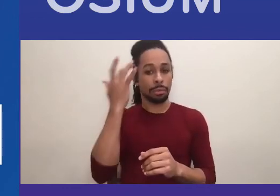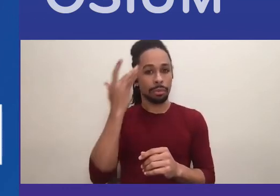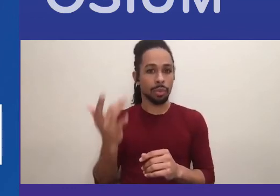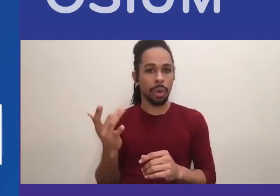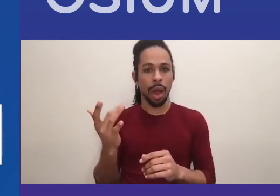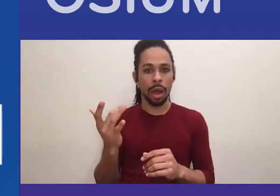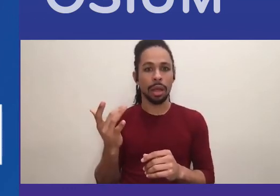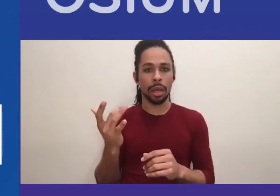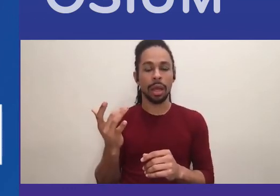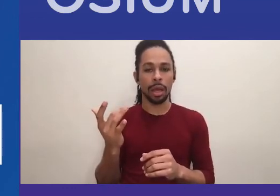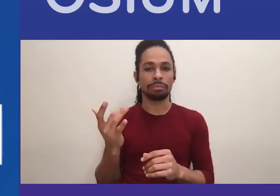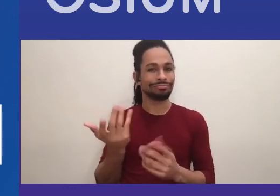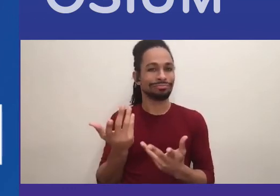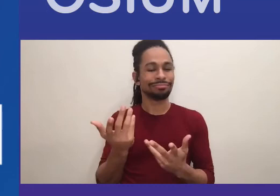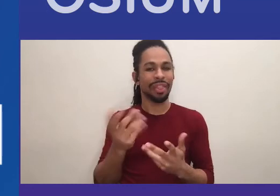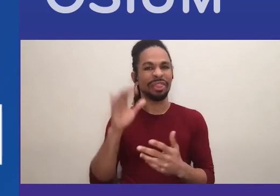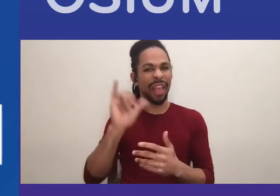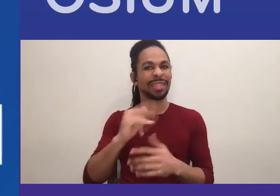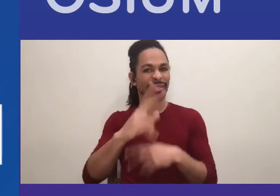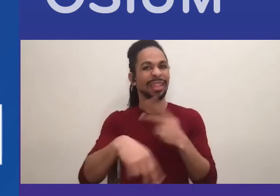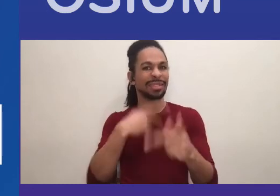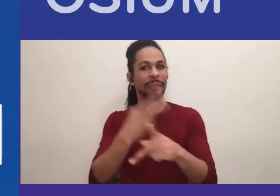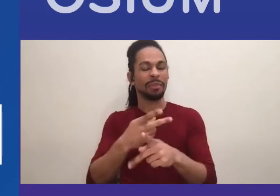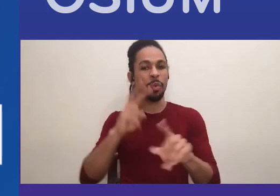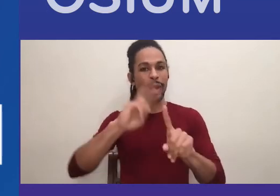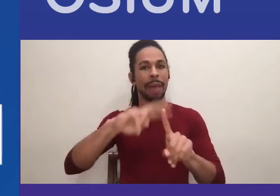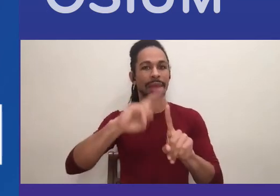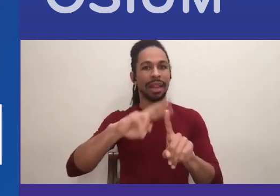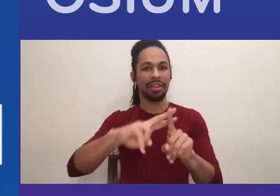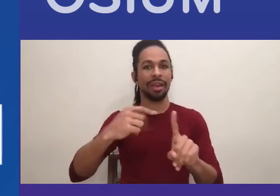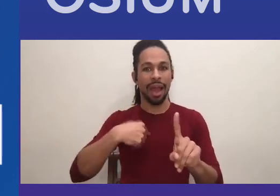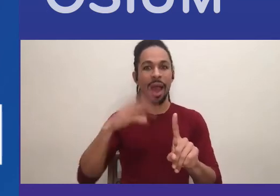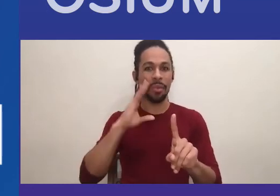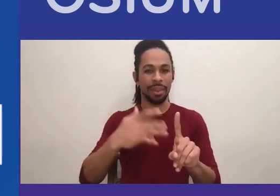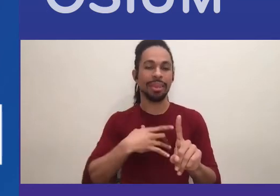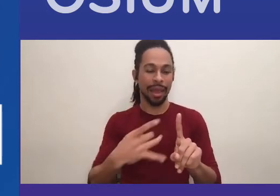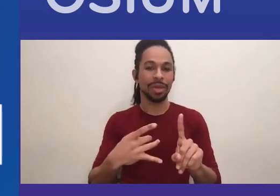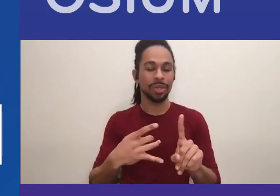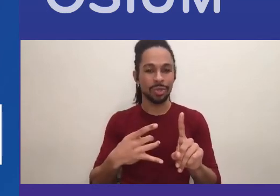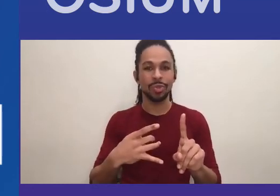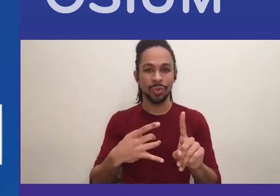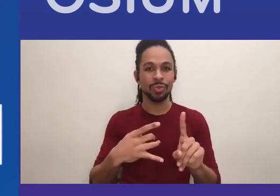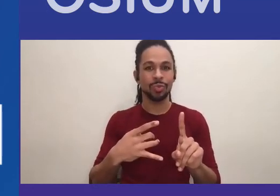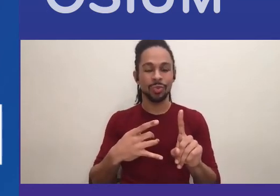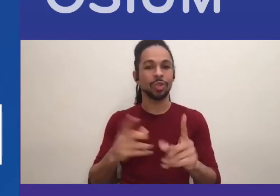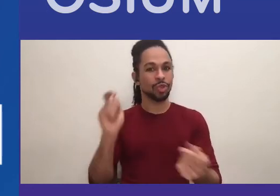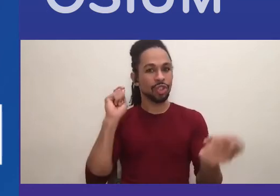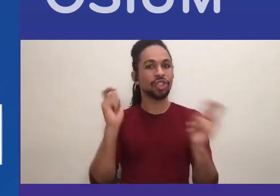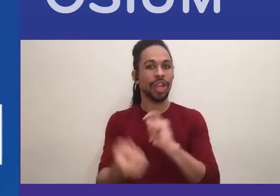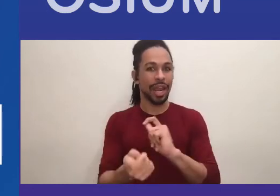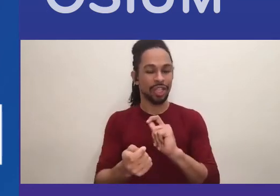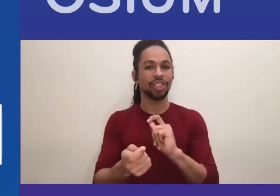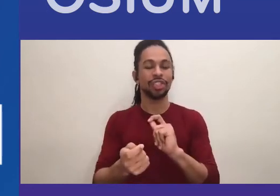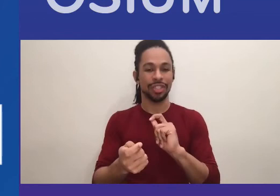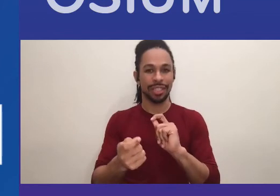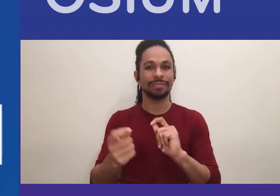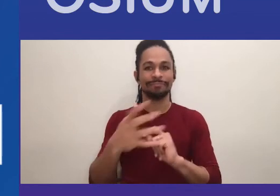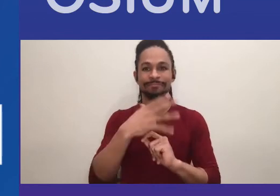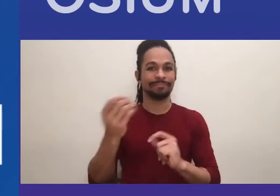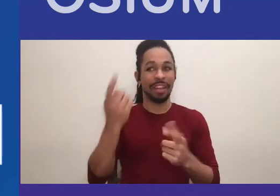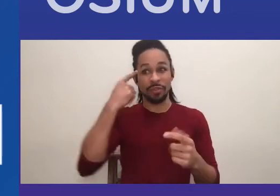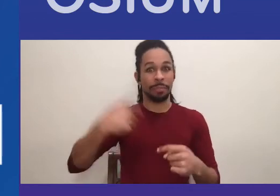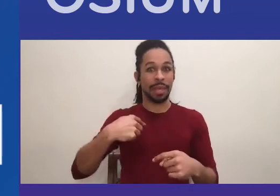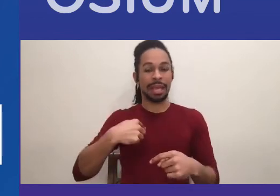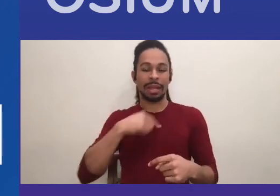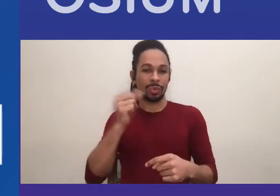and that's the type of vocabulary that I would like to change. It's starting with me. I don't see myself as that,